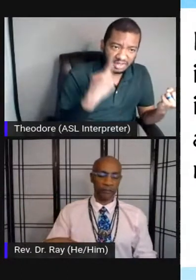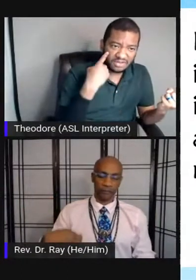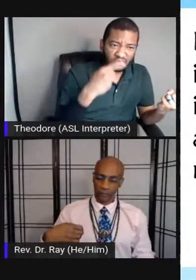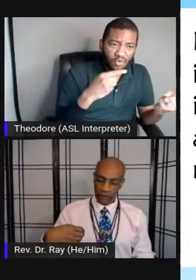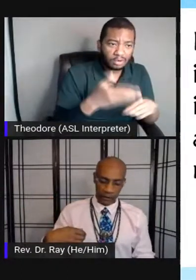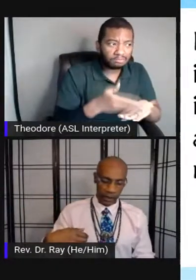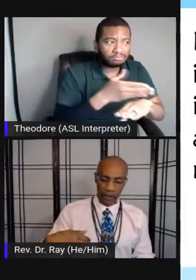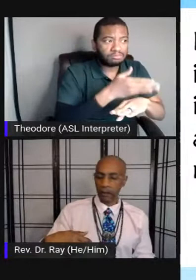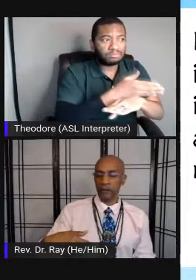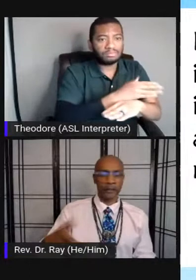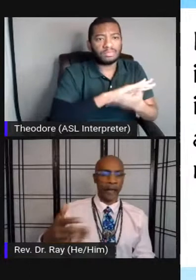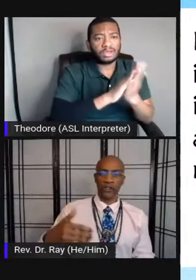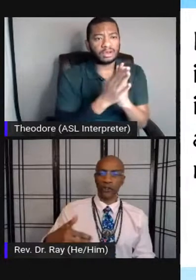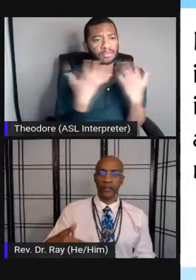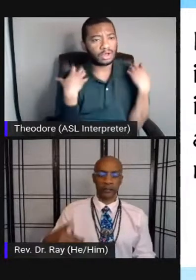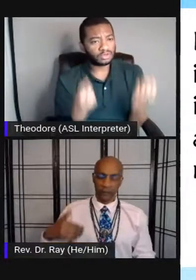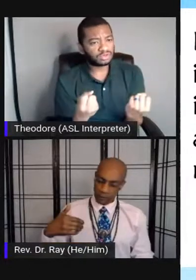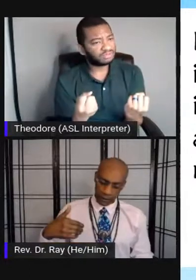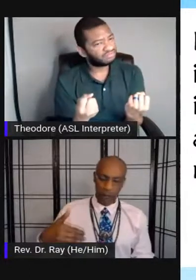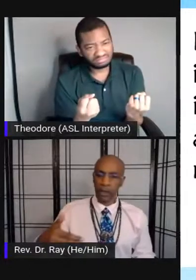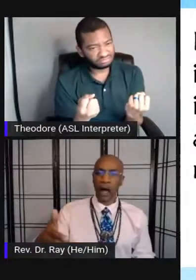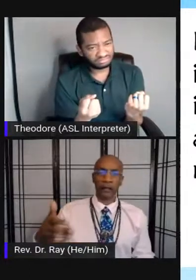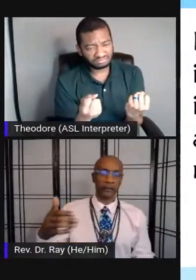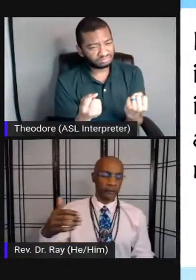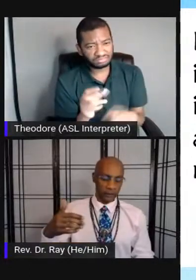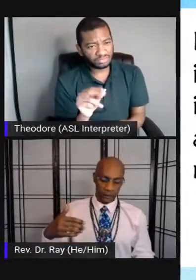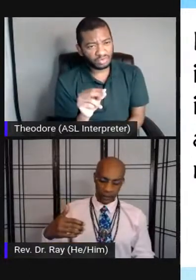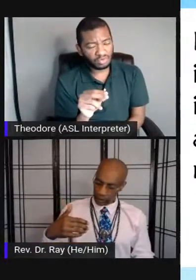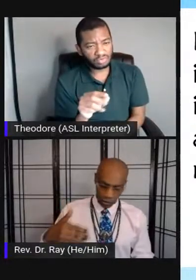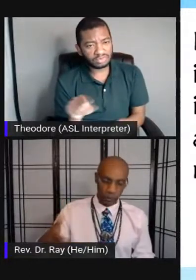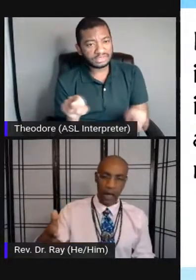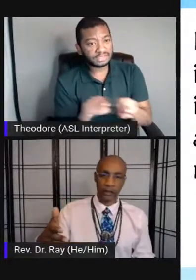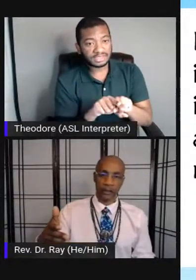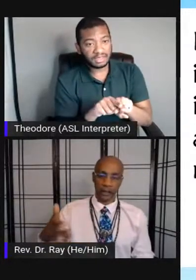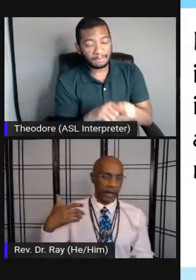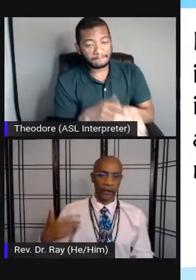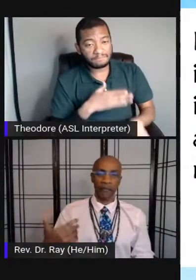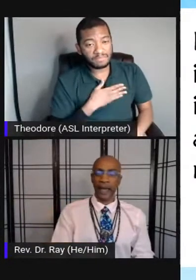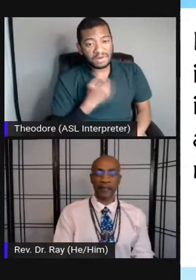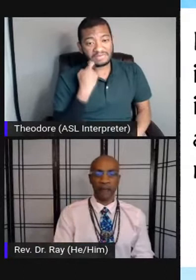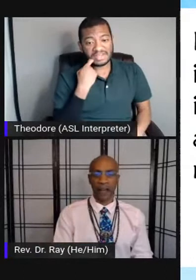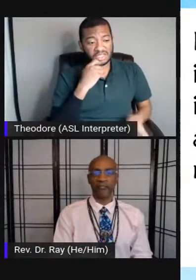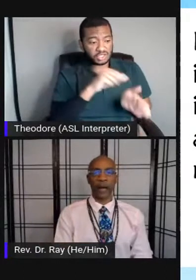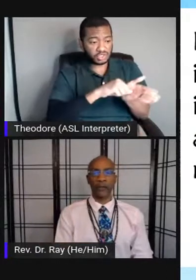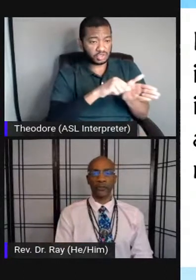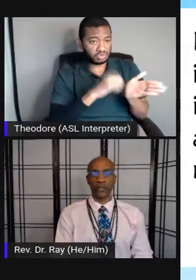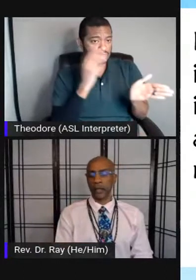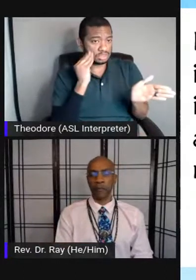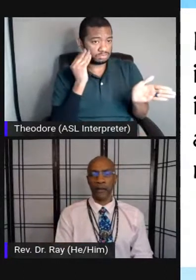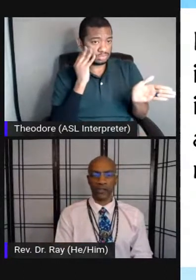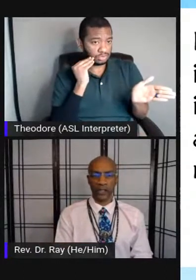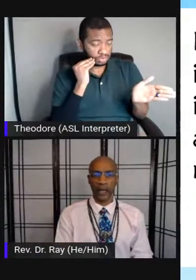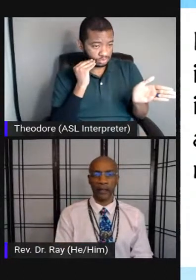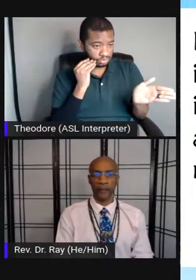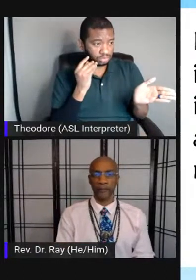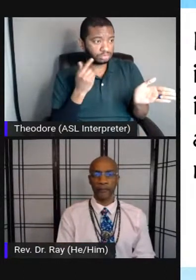feet, then down the street, then a block, and then two blocks. And then I'll get back to my 5 miles to 10